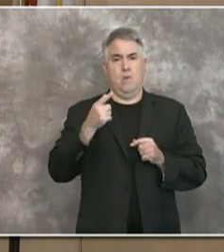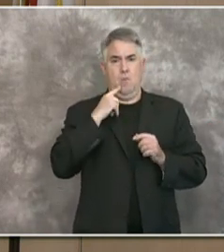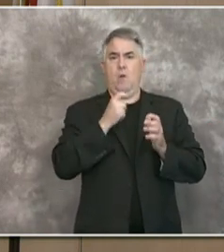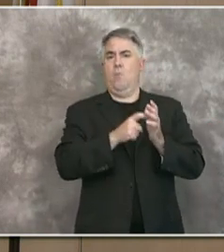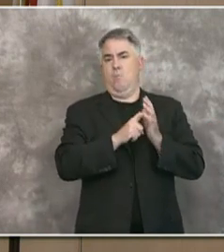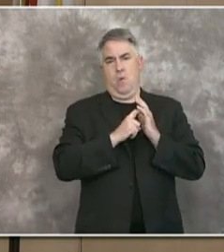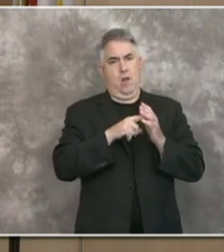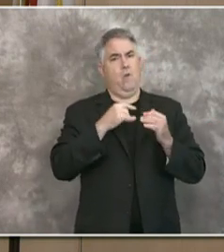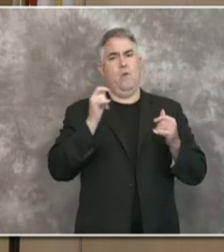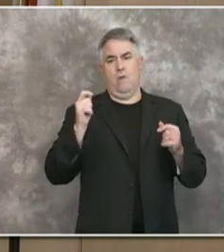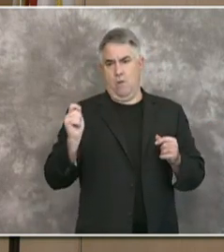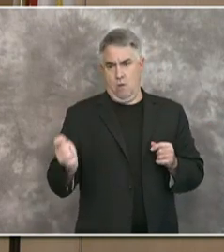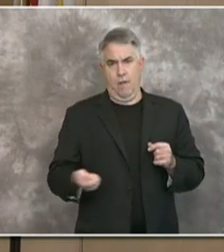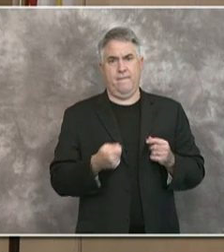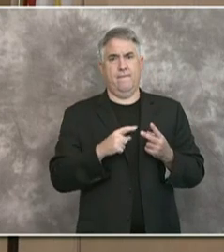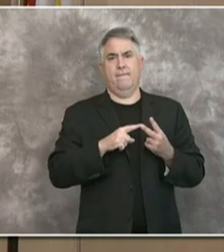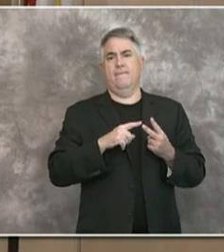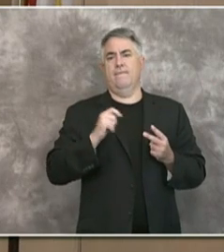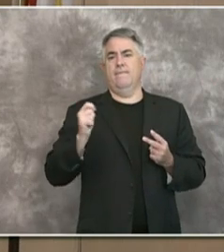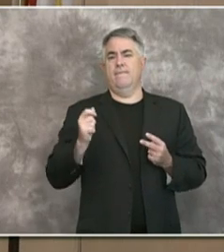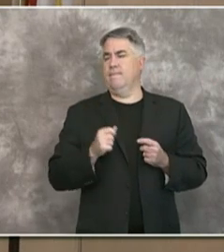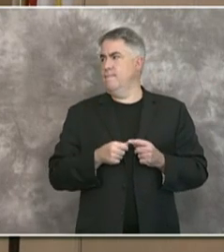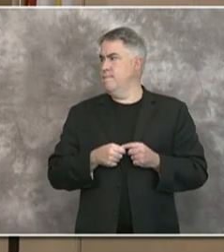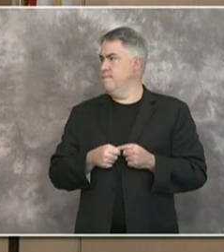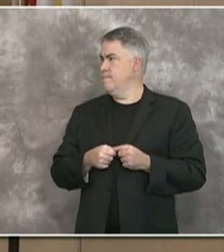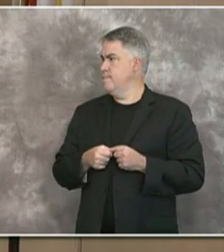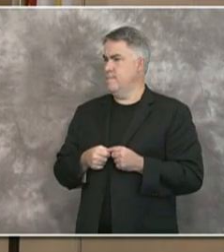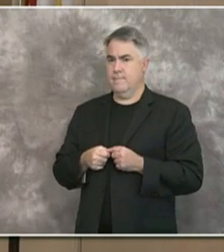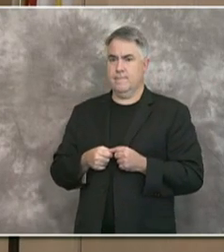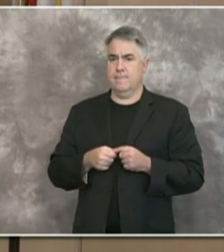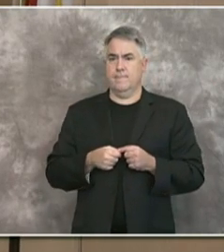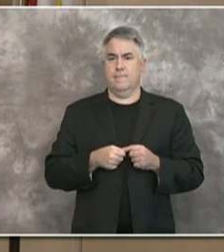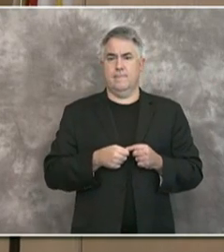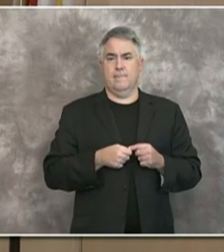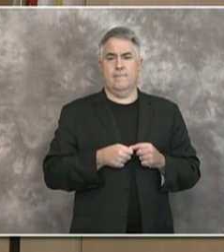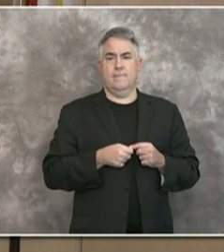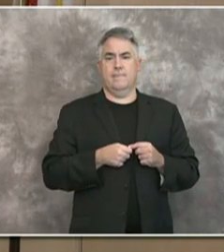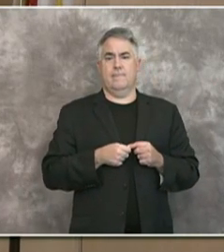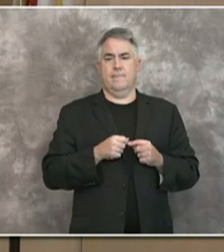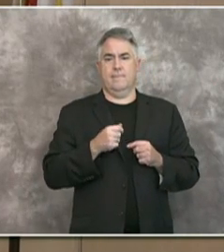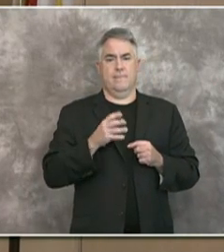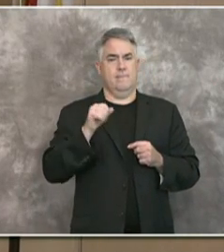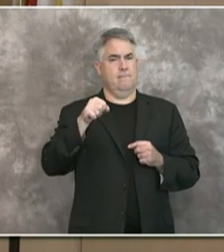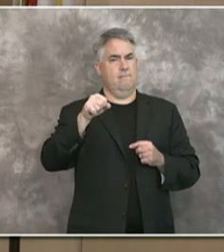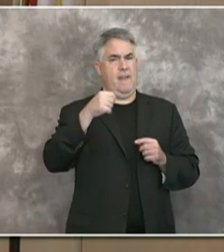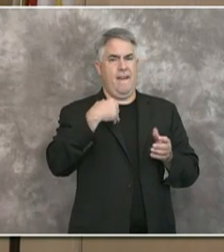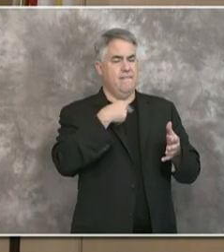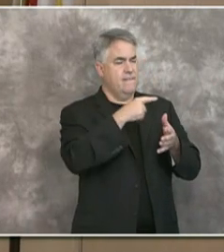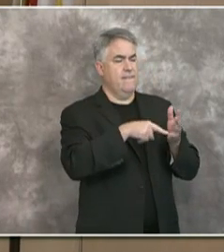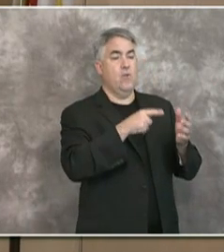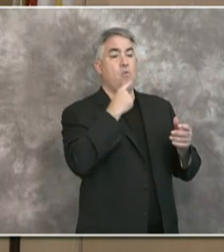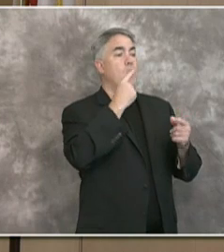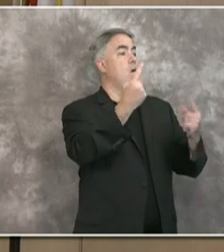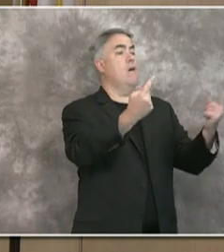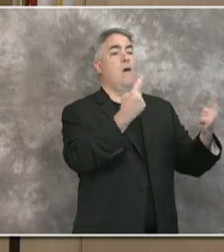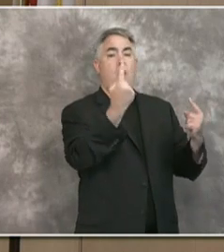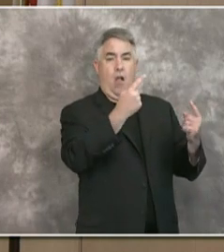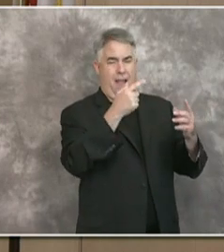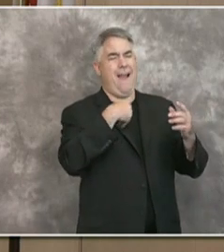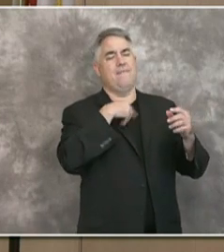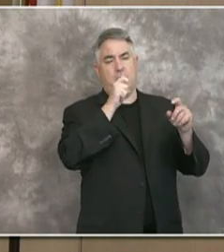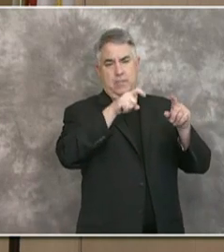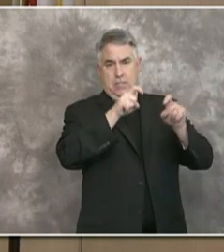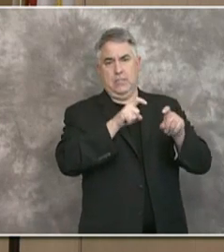for golfers, and we will be assessing if we will continue that requirement for other businesses as